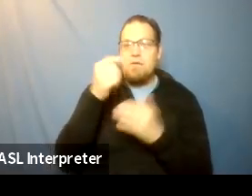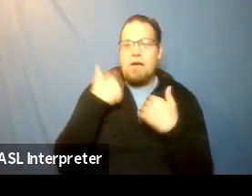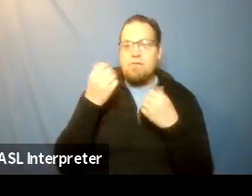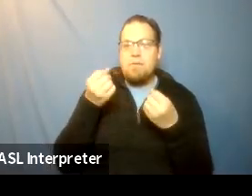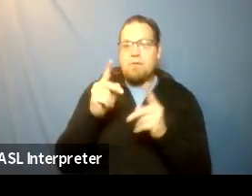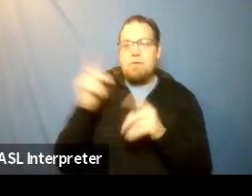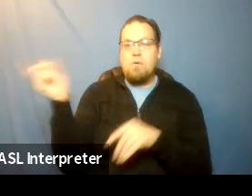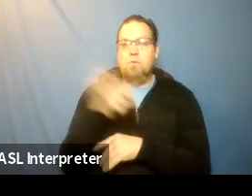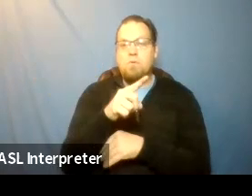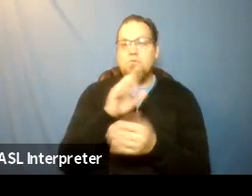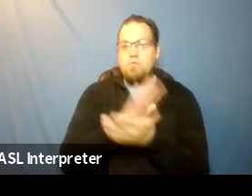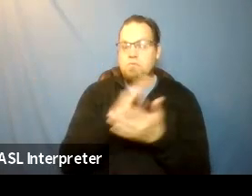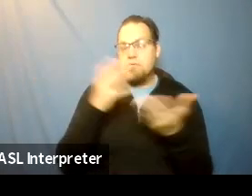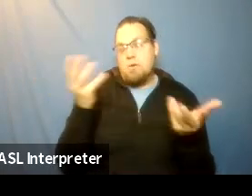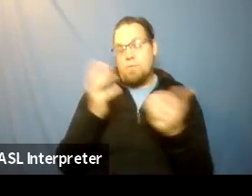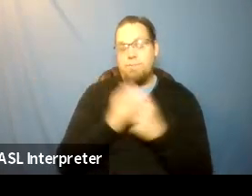school.